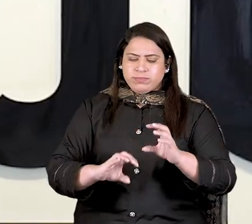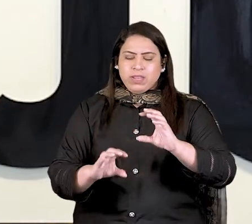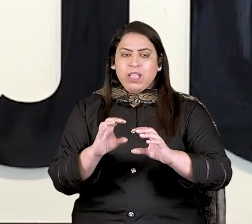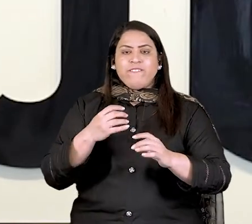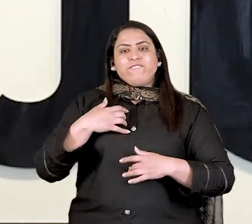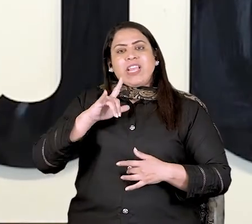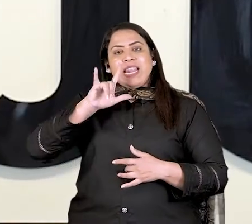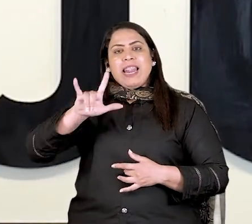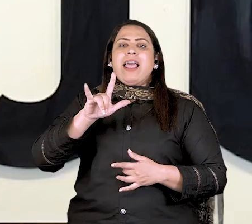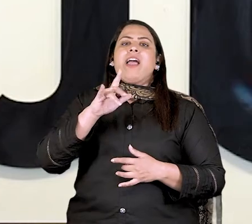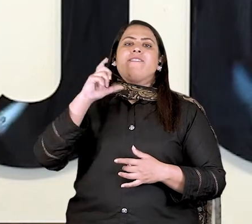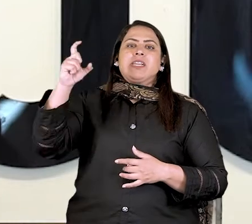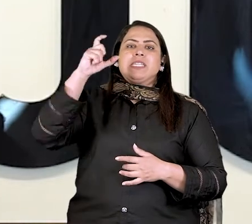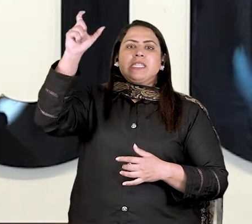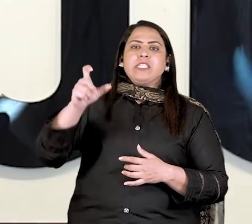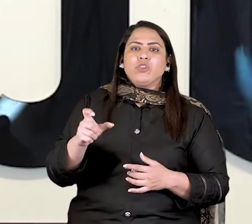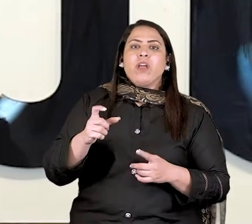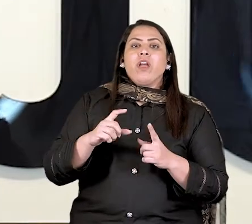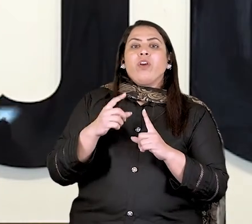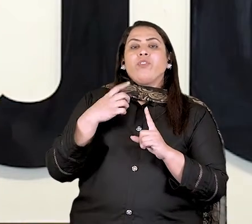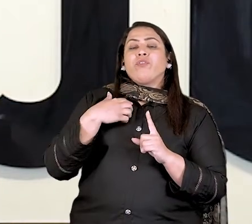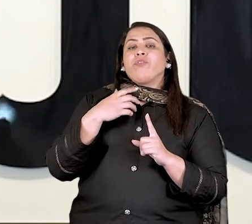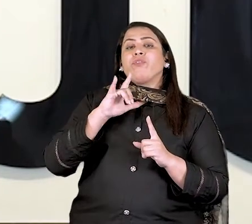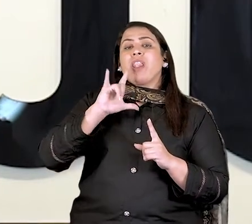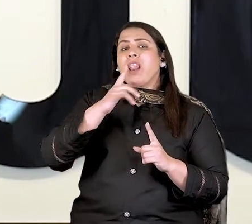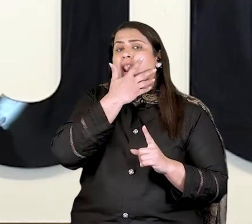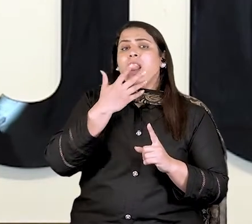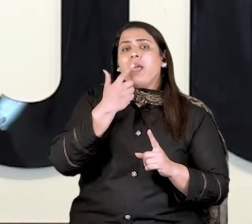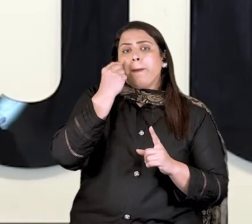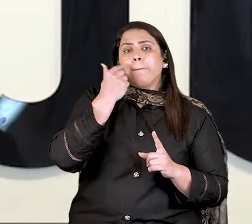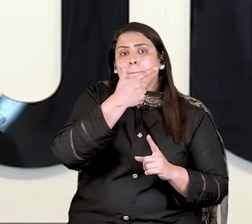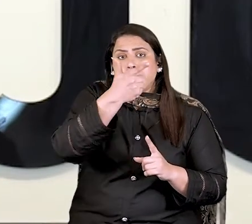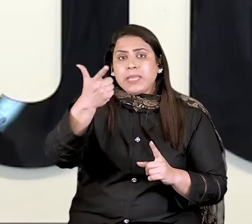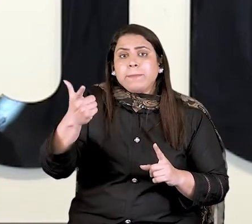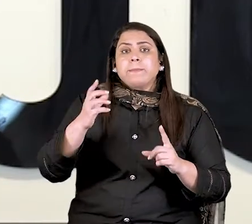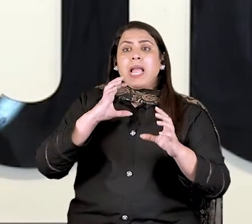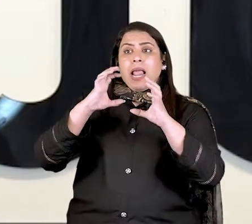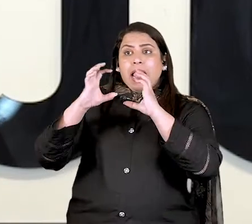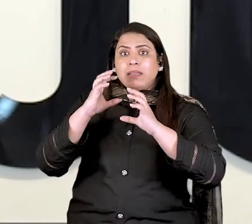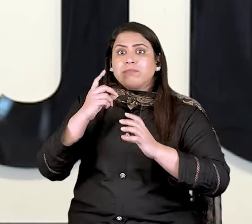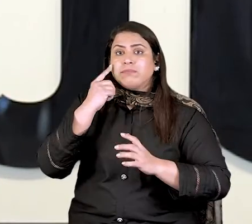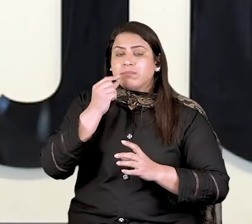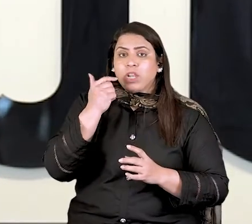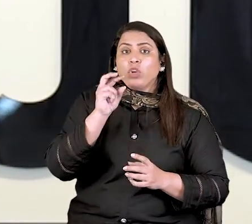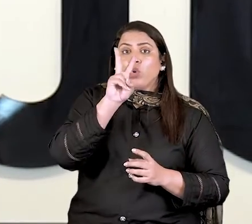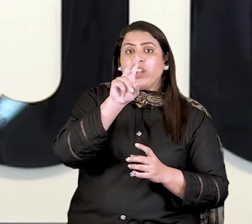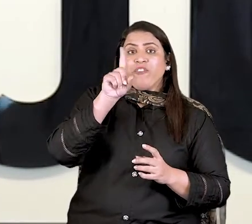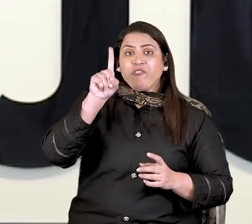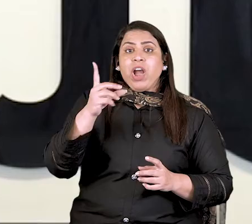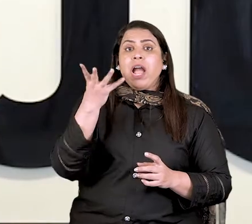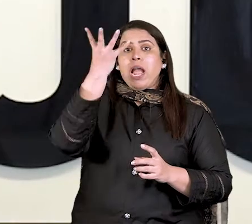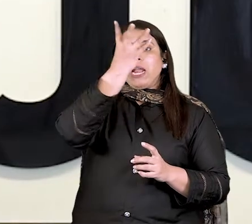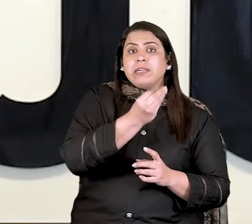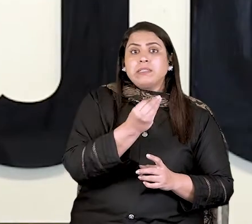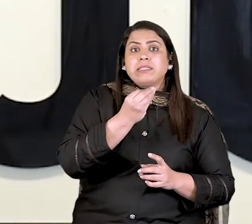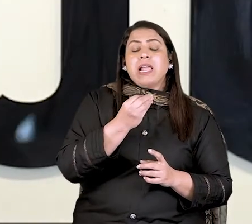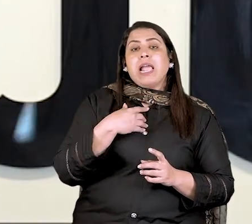don't shy away from, approaching a customer and talking to him while he's being served the food because we're understanding what they